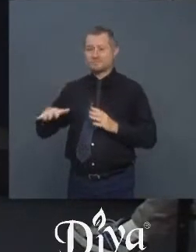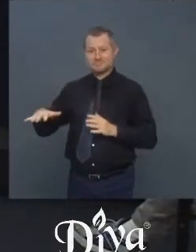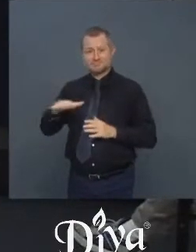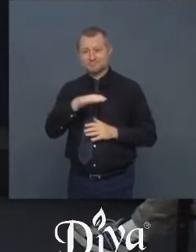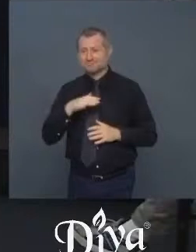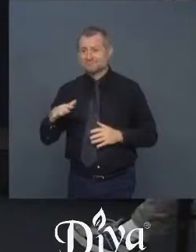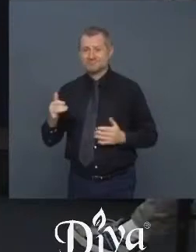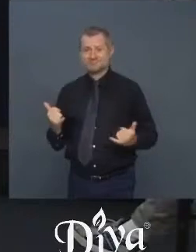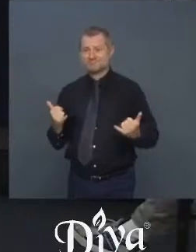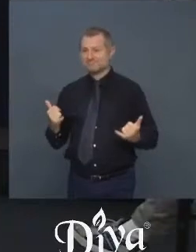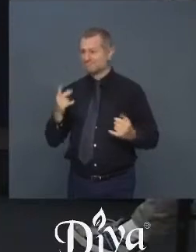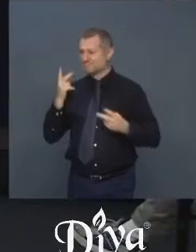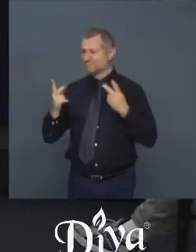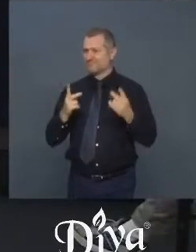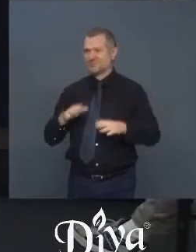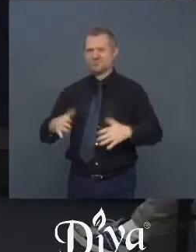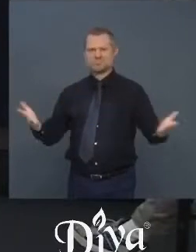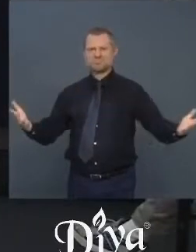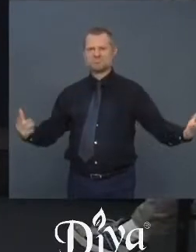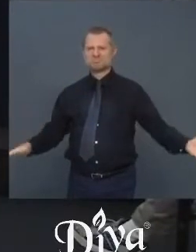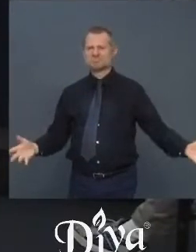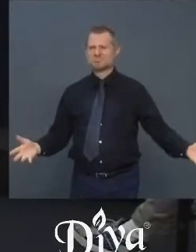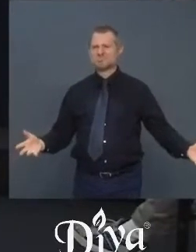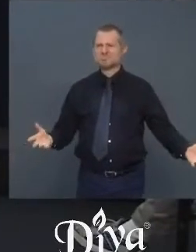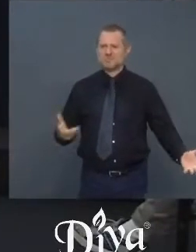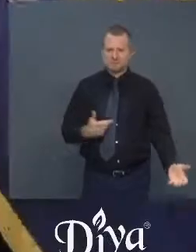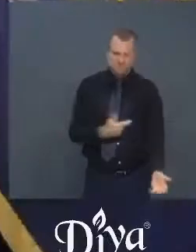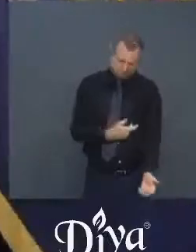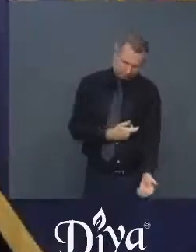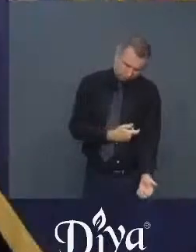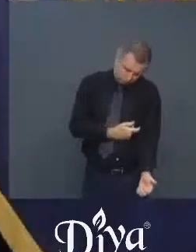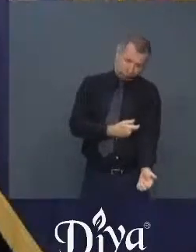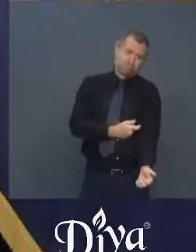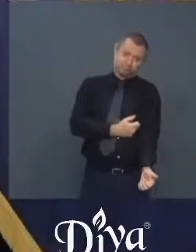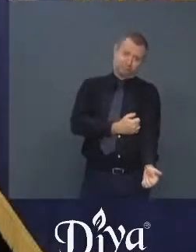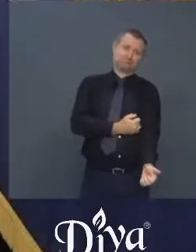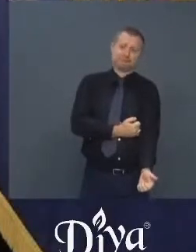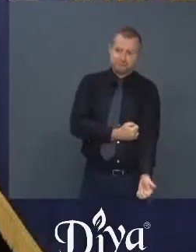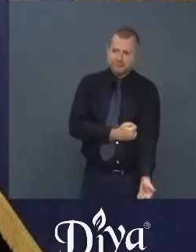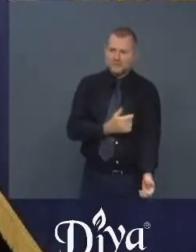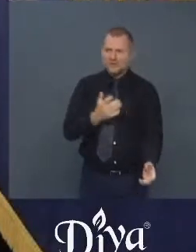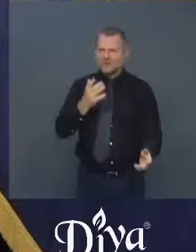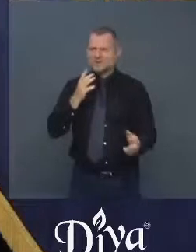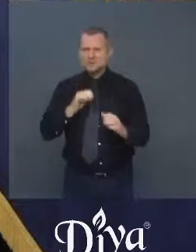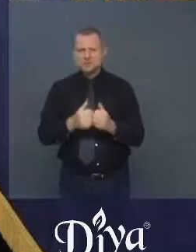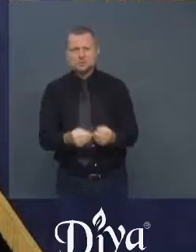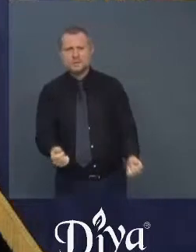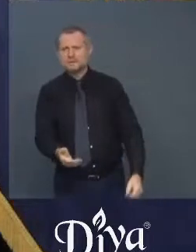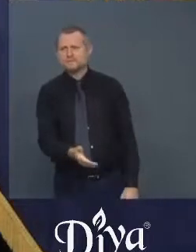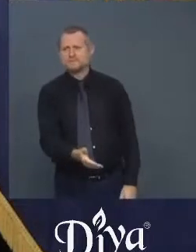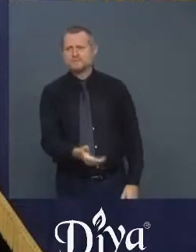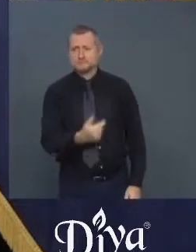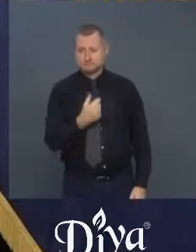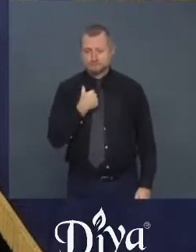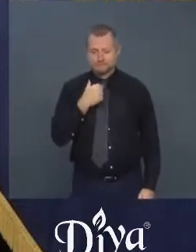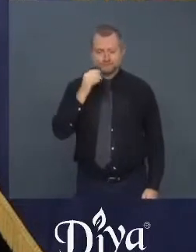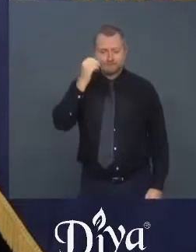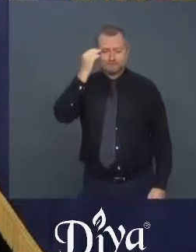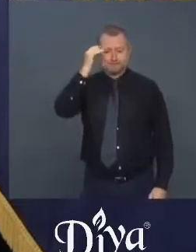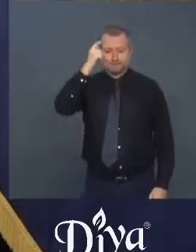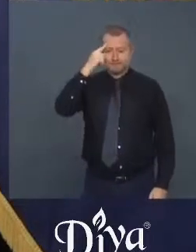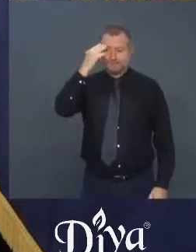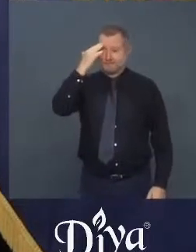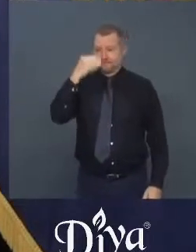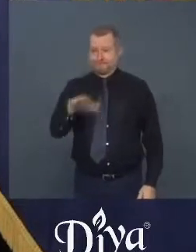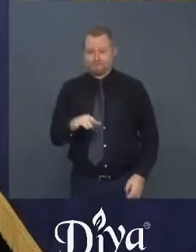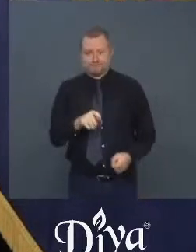you know about this, and what, if anything, can you do to address this? Yeah, I don't know anything specific about it, but